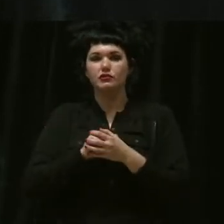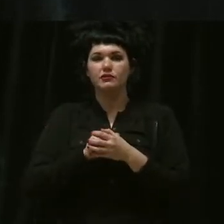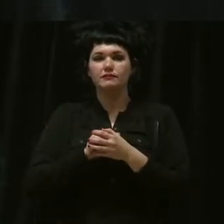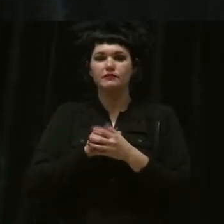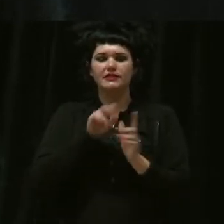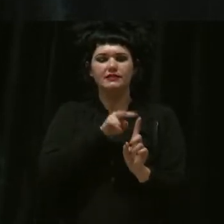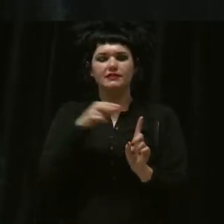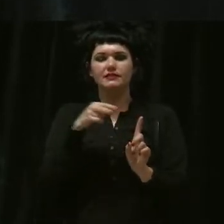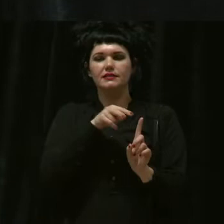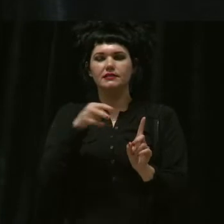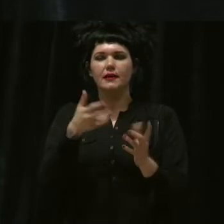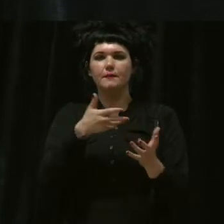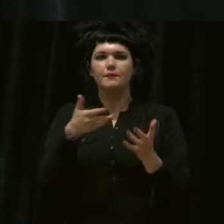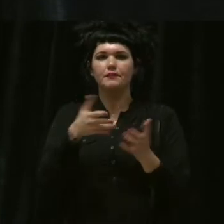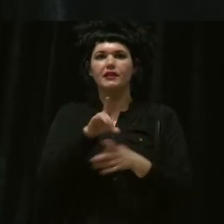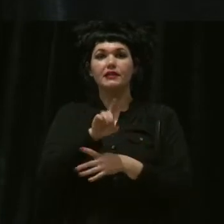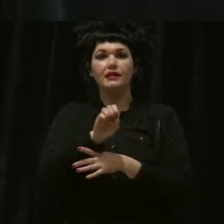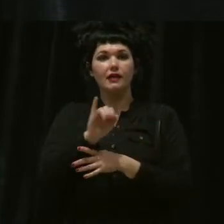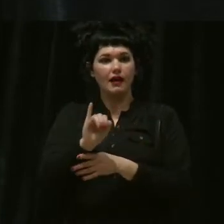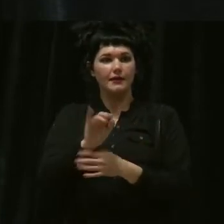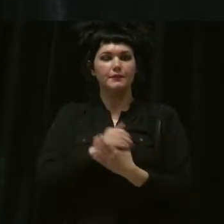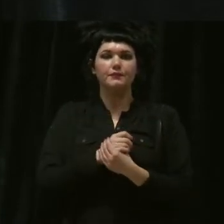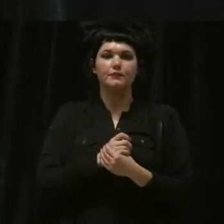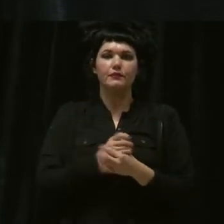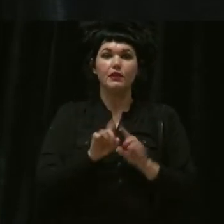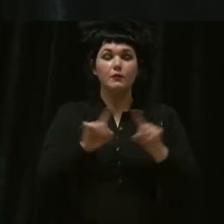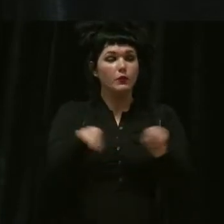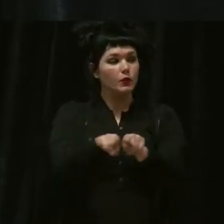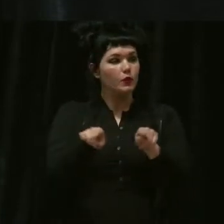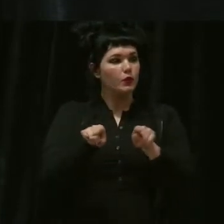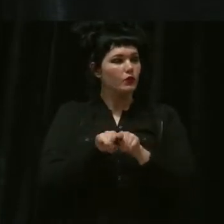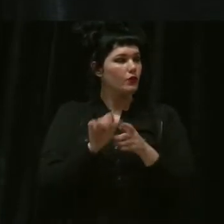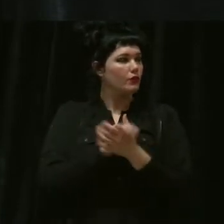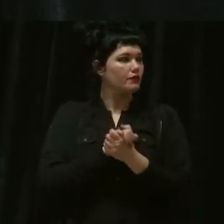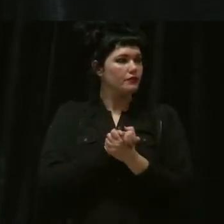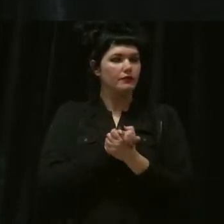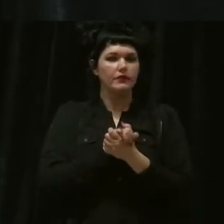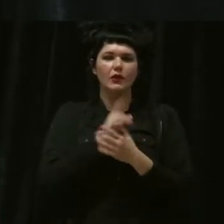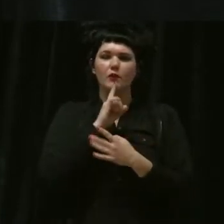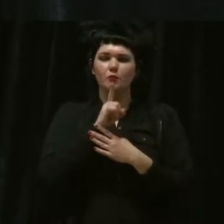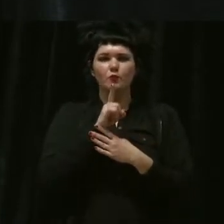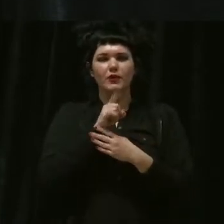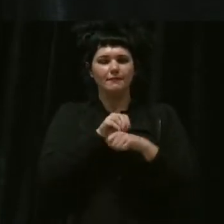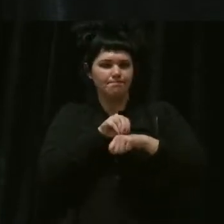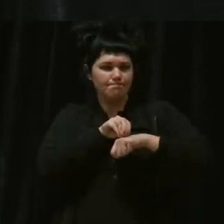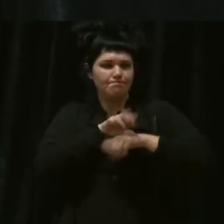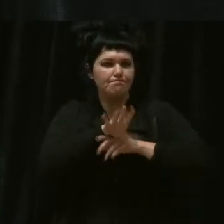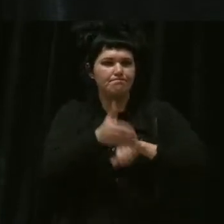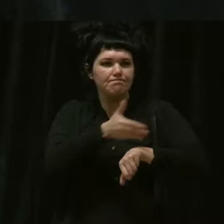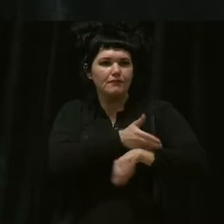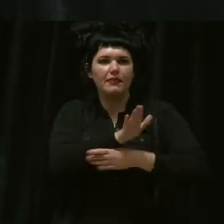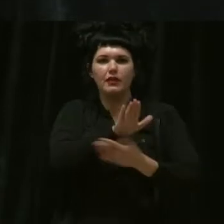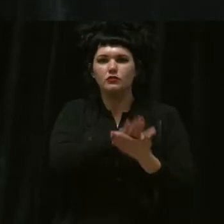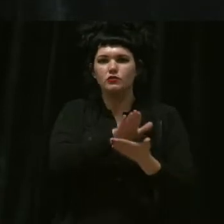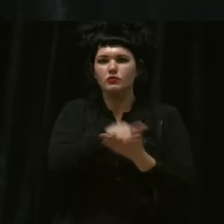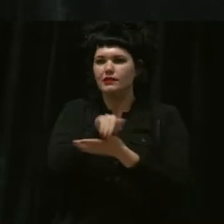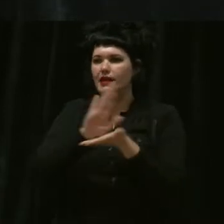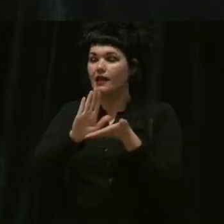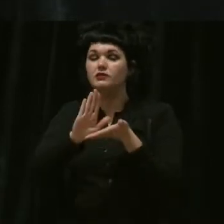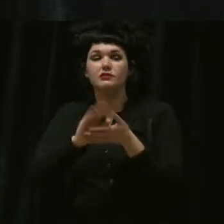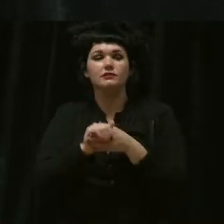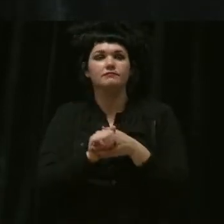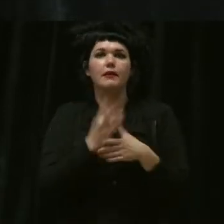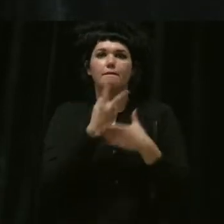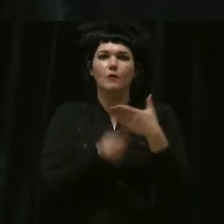sees DEI, but also making impacts in their schools and colleges, both in terms